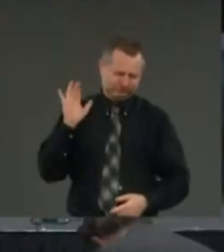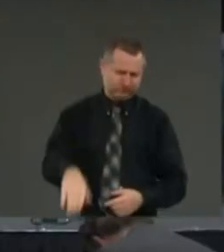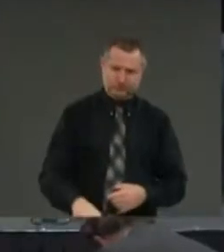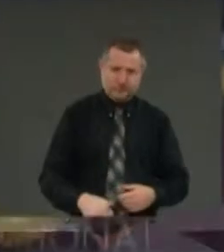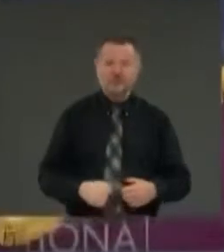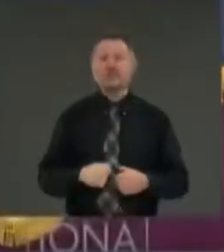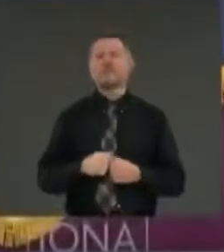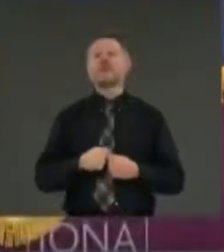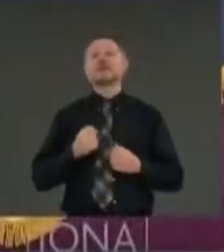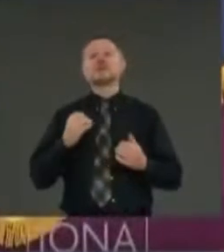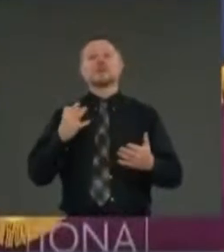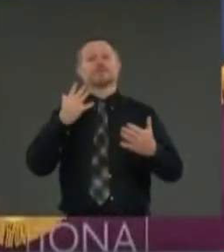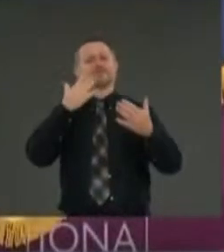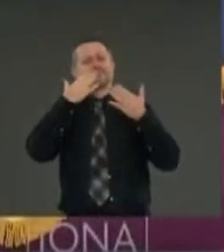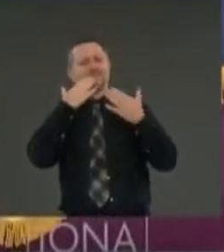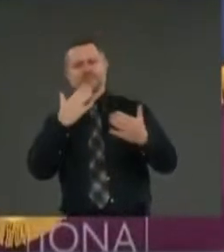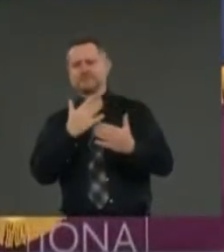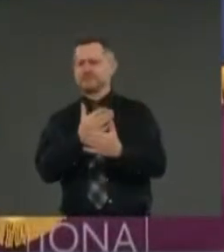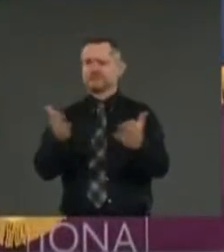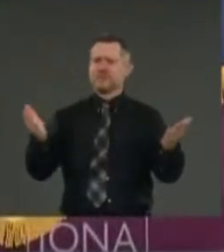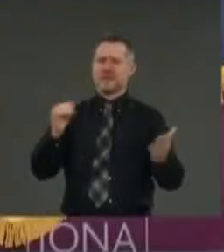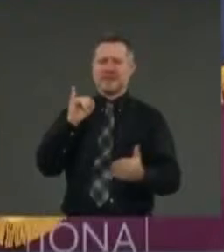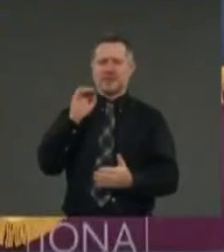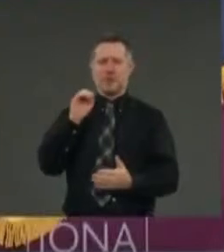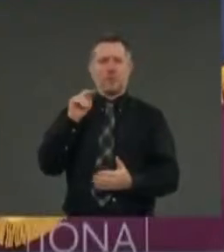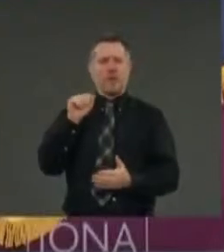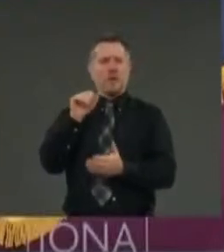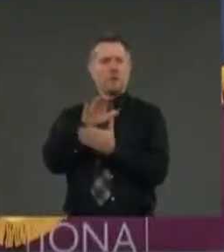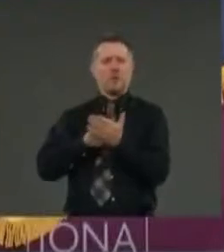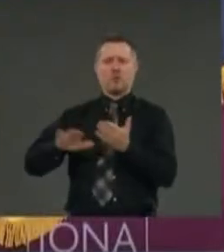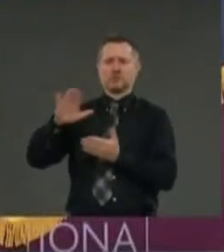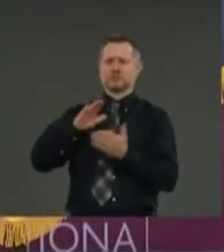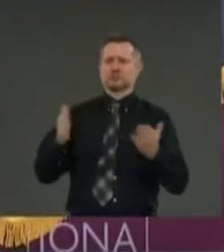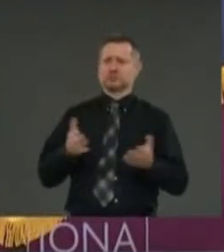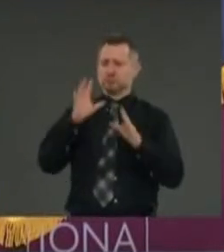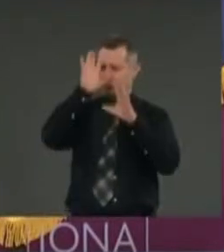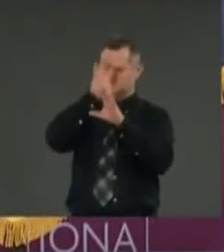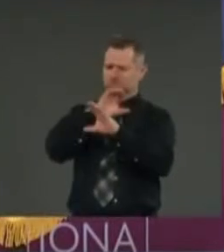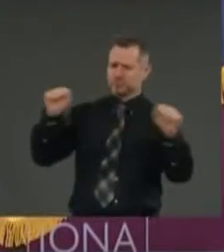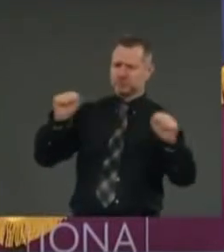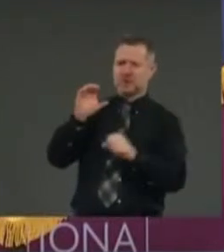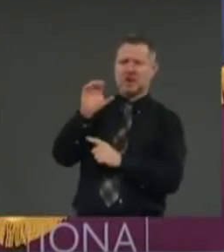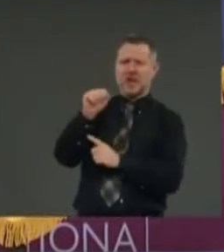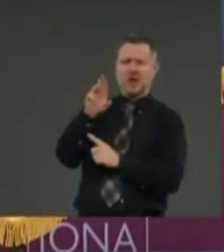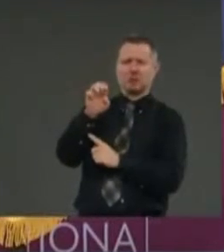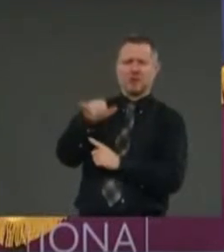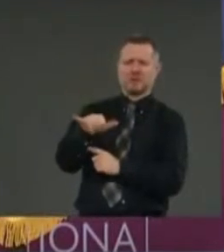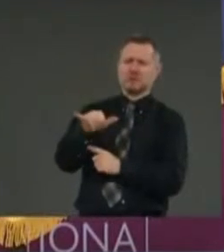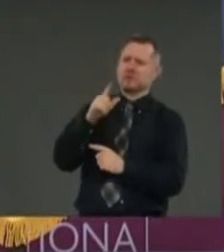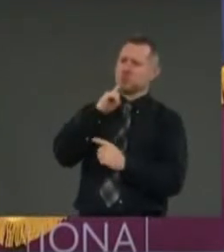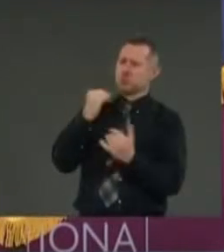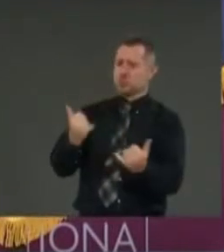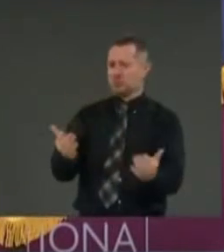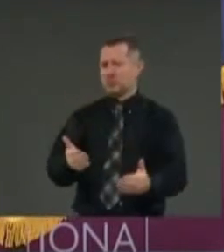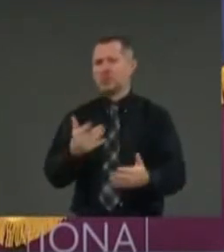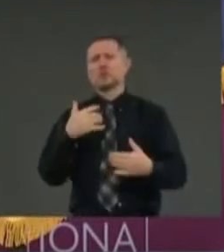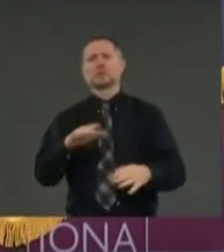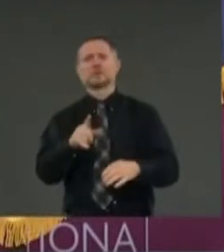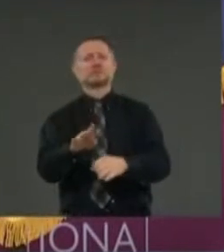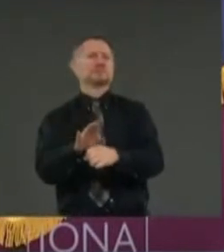Thank you again. Thank you to Iona College, President Carey, for having us here today. I know it's a busy day and